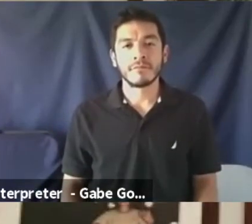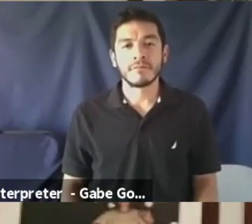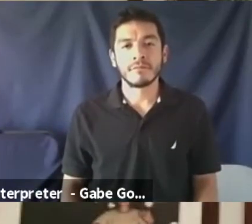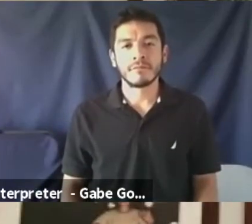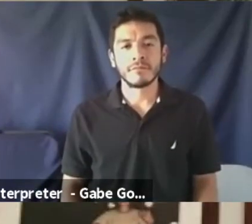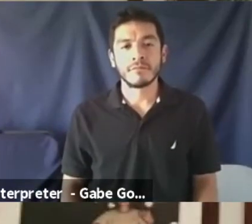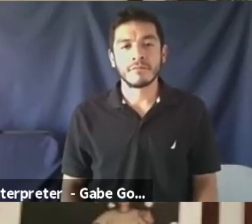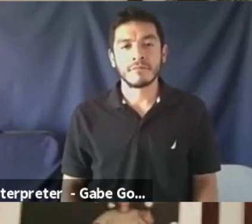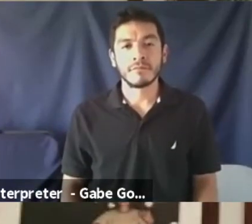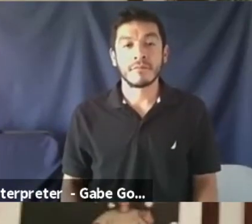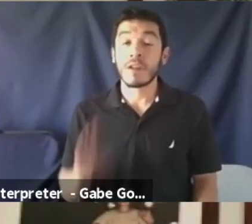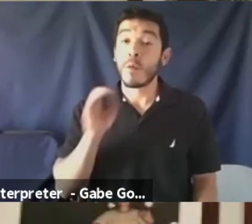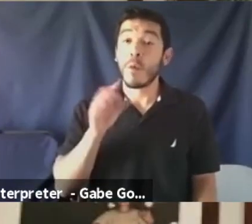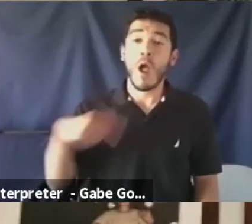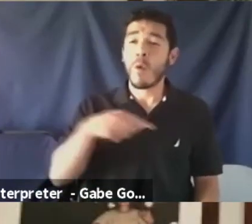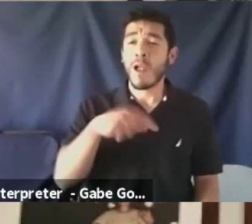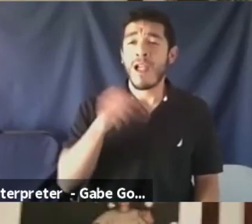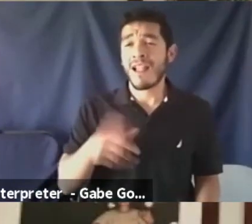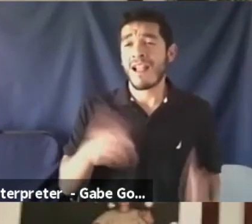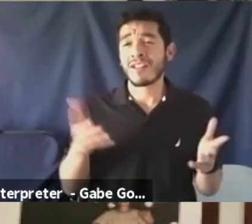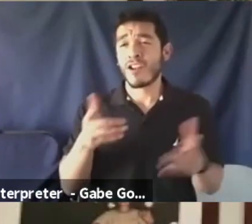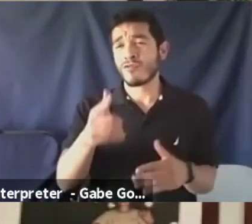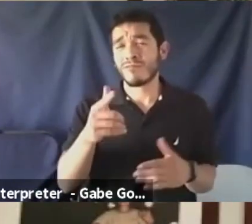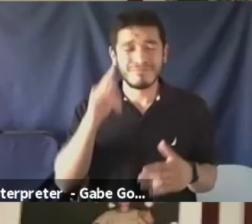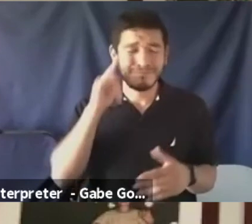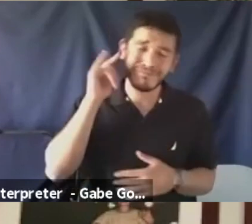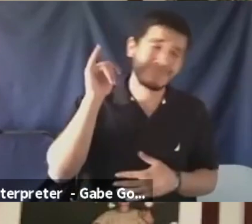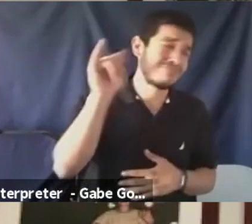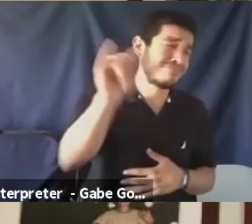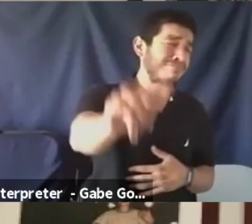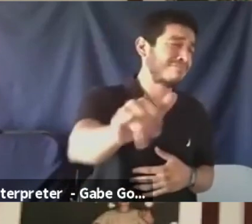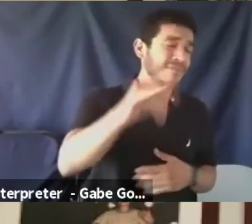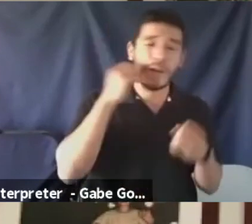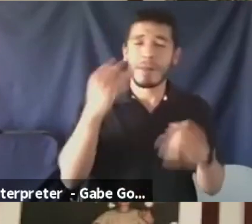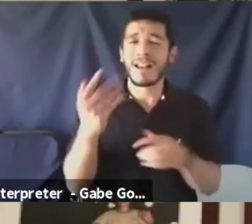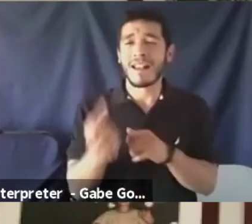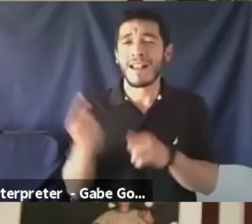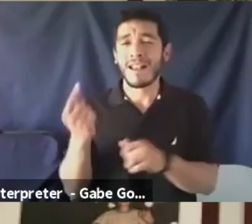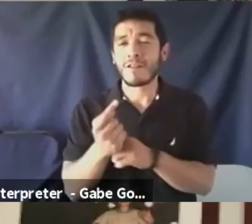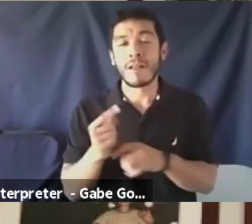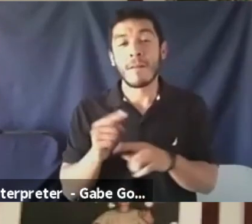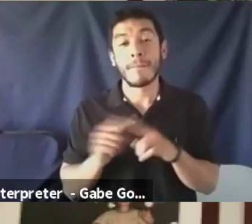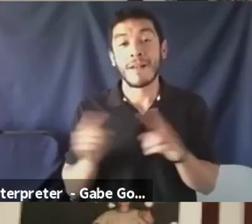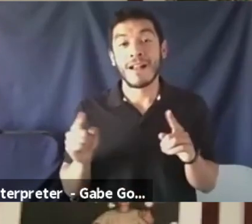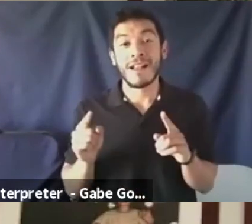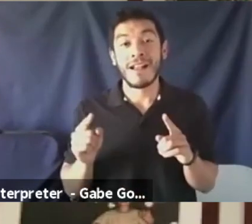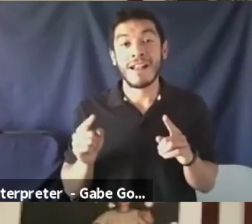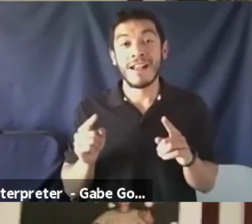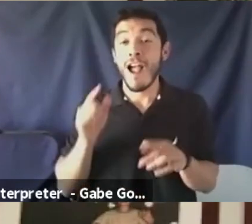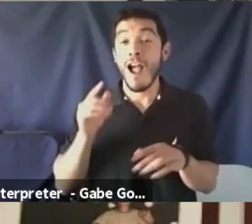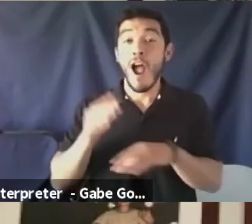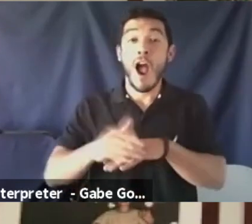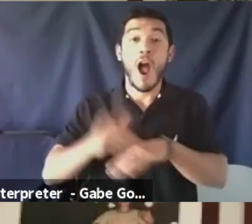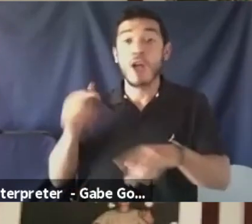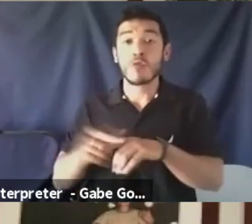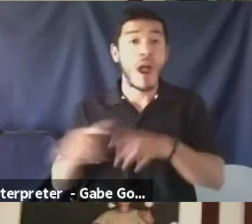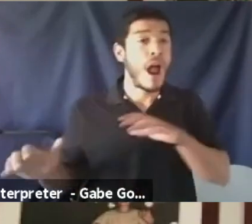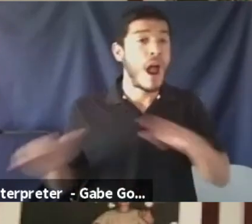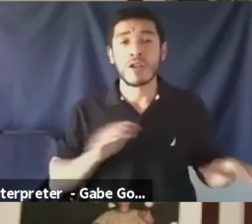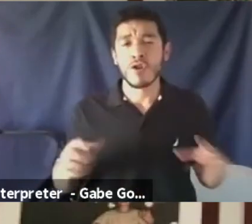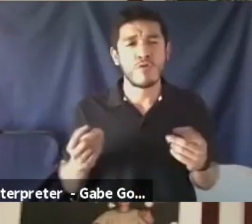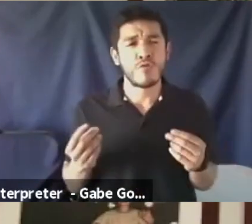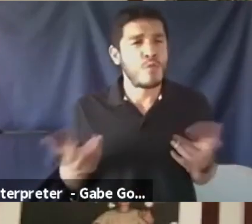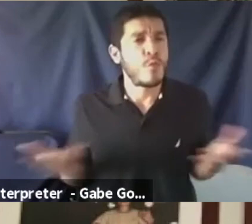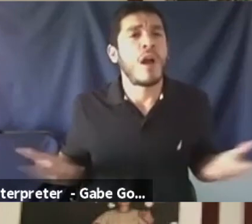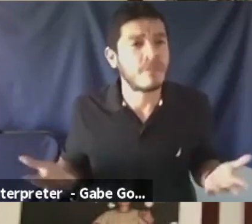Well, I mean, we could talk to you, you know, for many more hours. So call to action, people who are